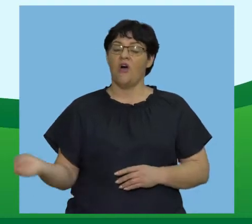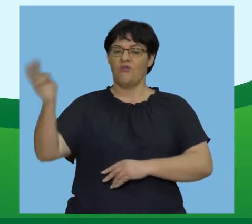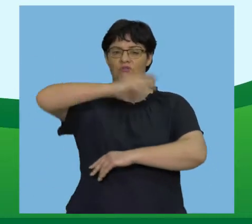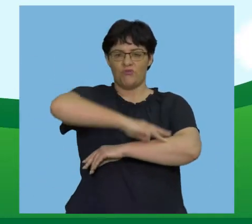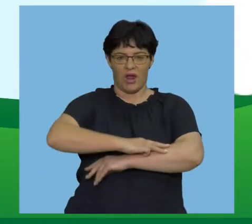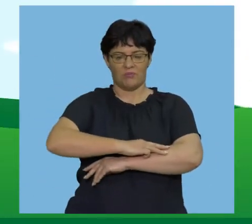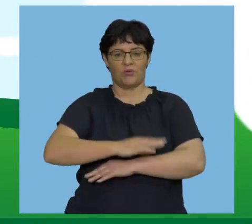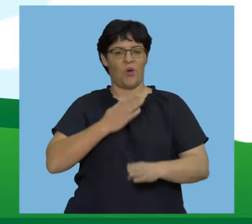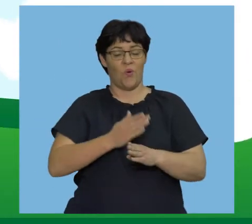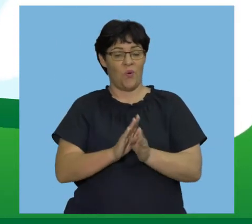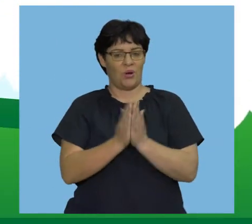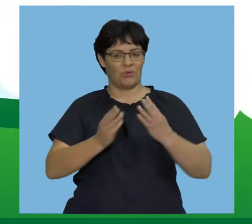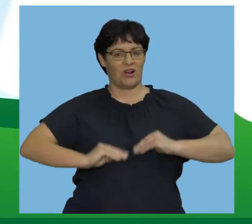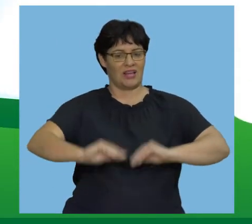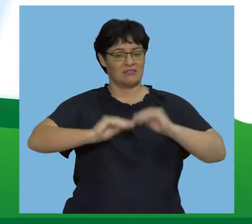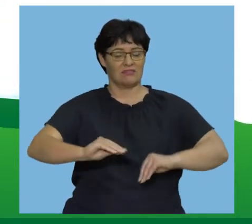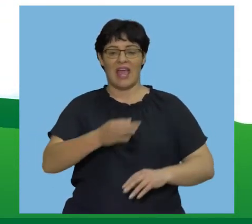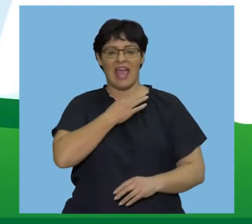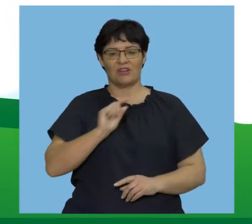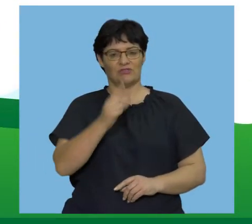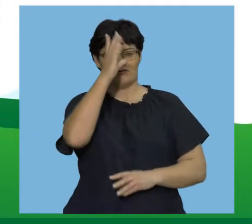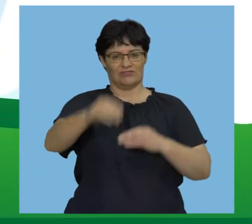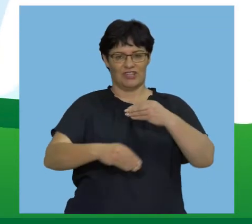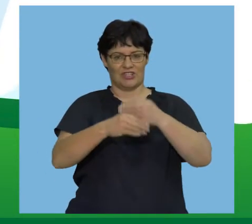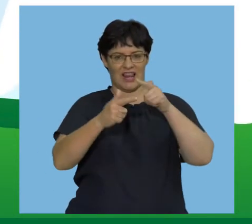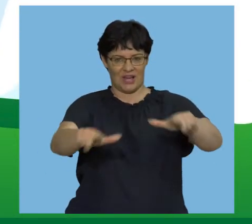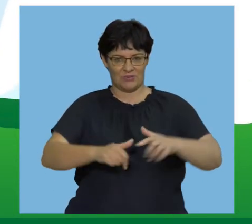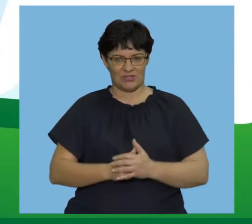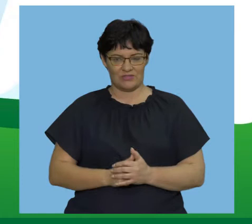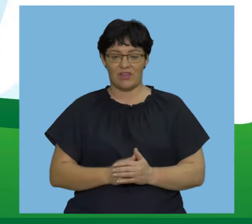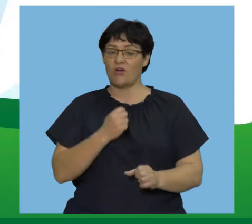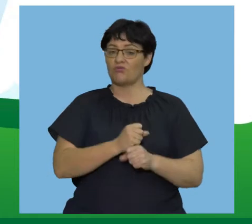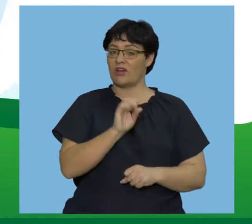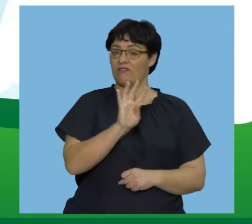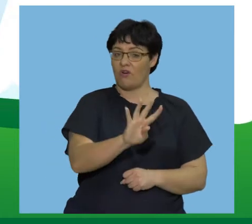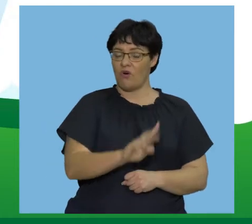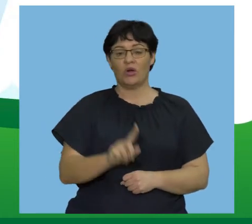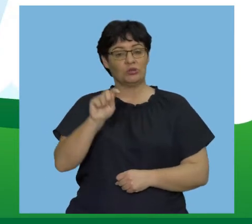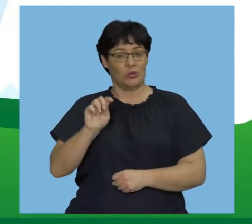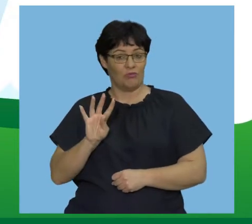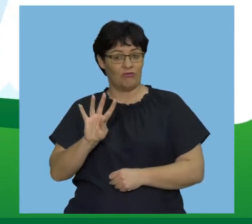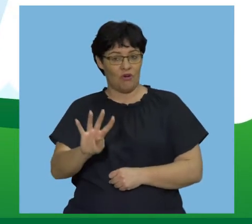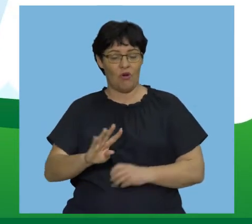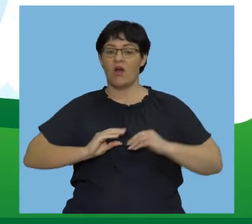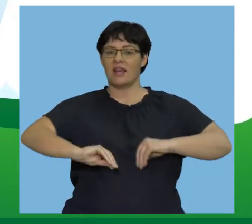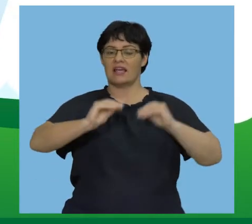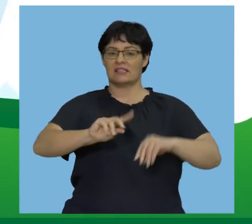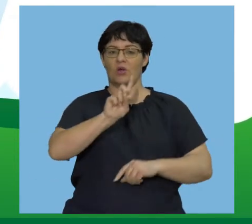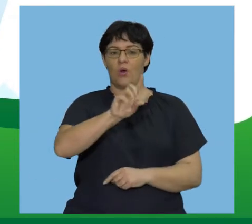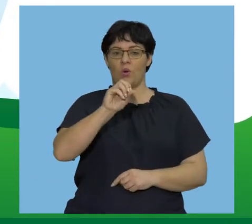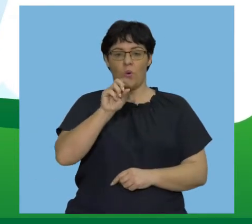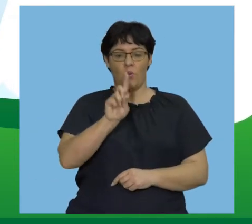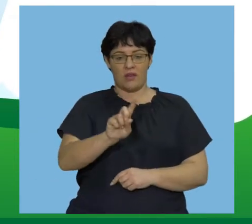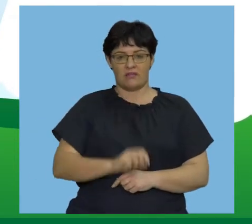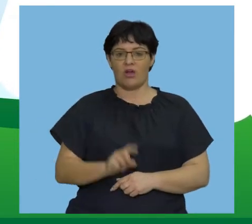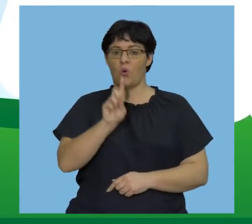This is a Rainbow Workbook lesson for English First Additional Language, Grade 4, Term 4, Lessons